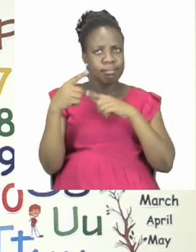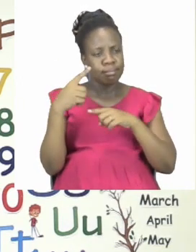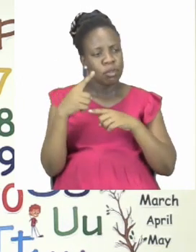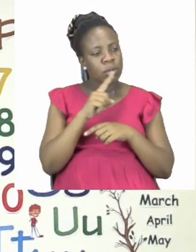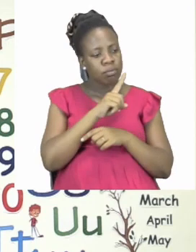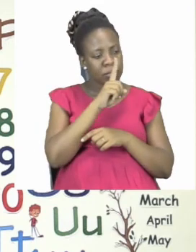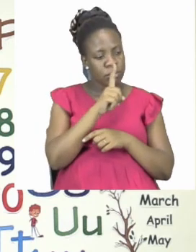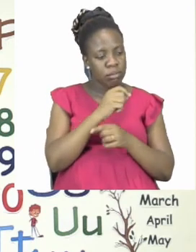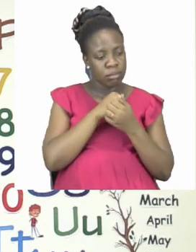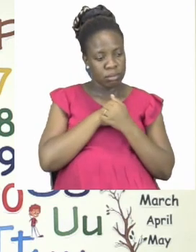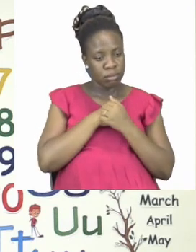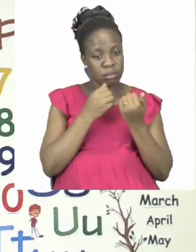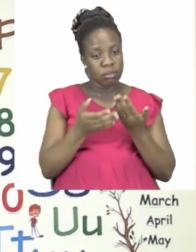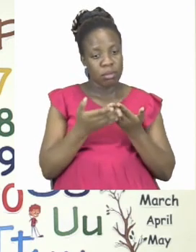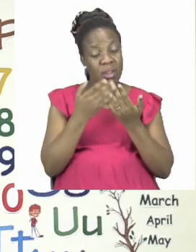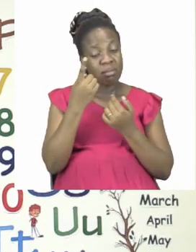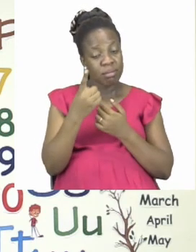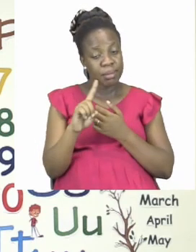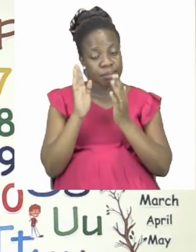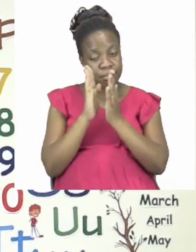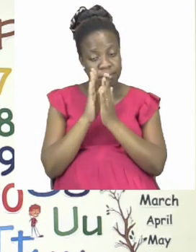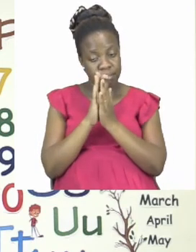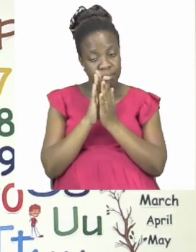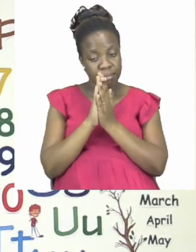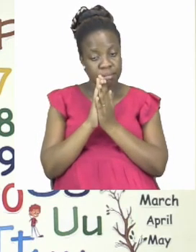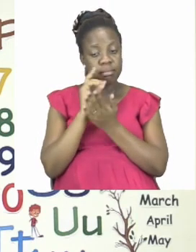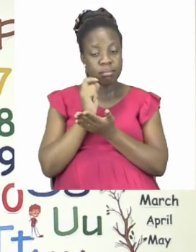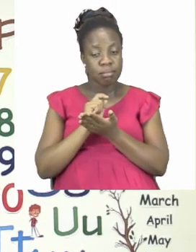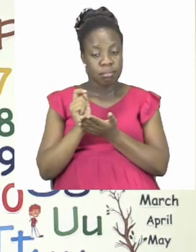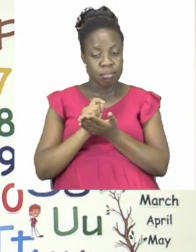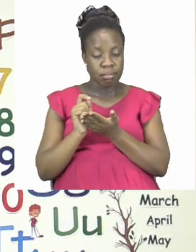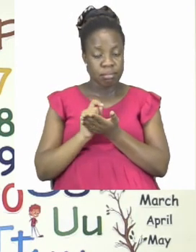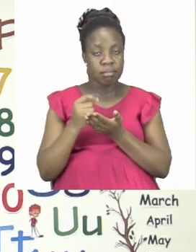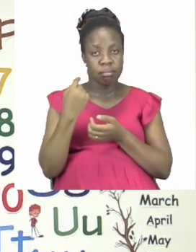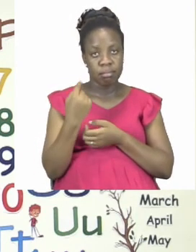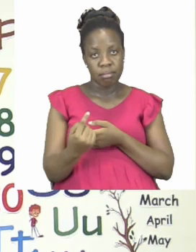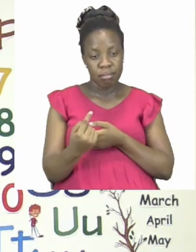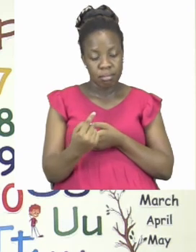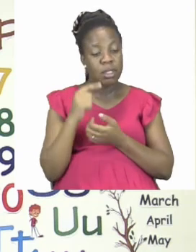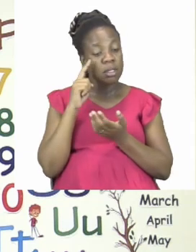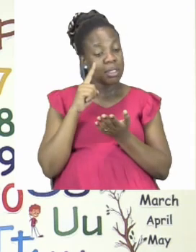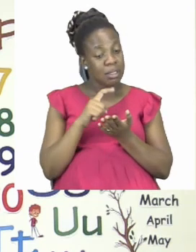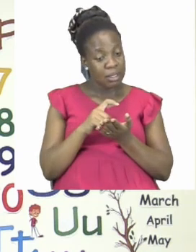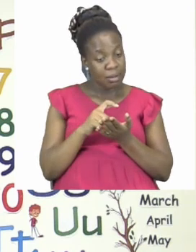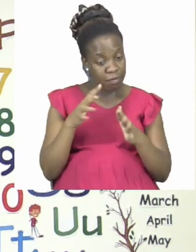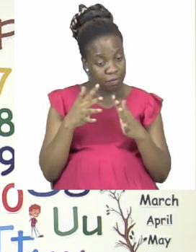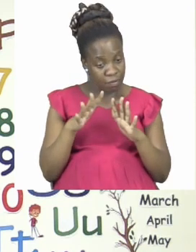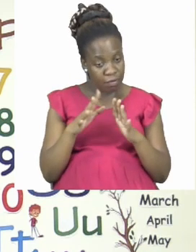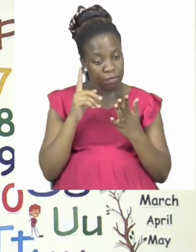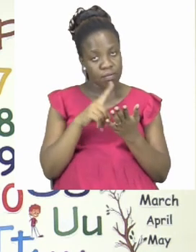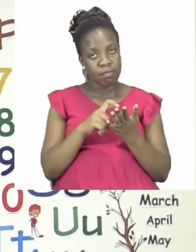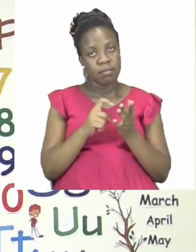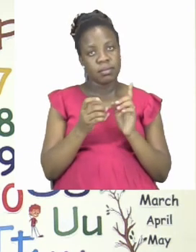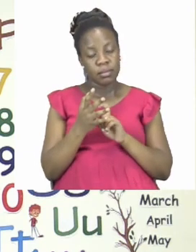you do your work by yourself. Now that we are done, we need to sanitize. And yes, sanitizing is very